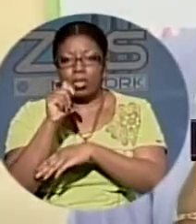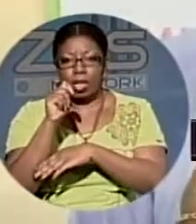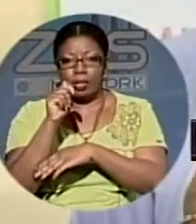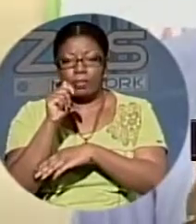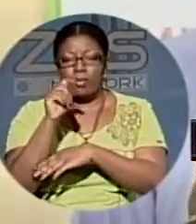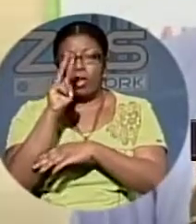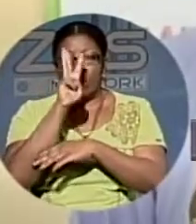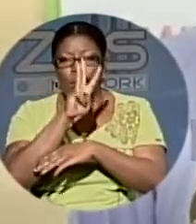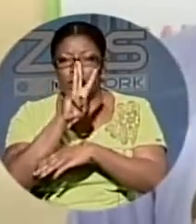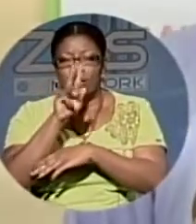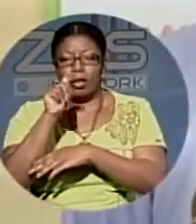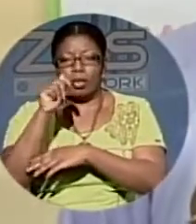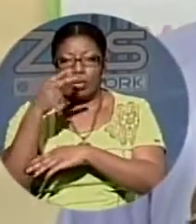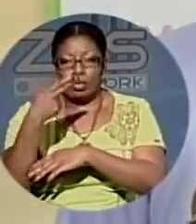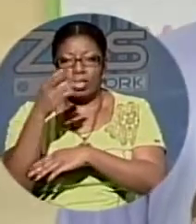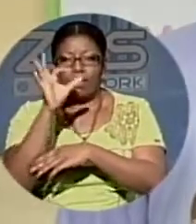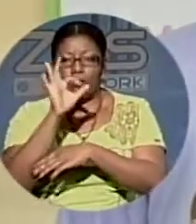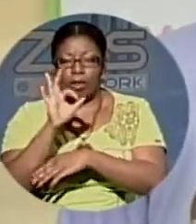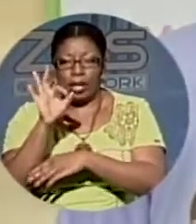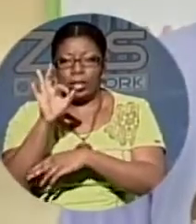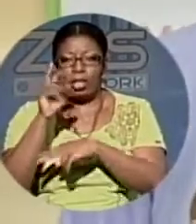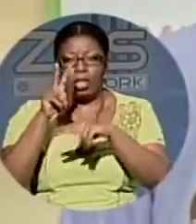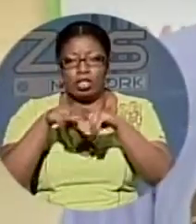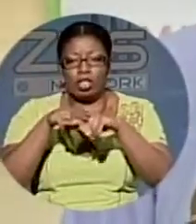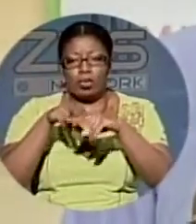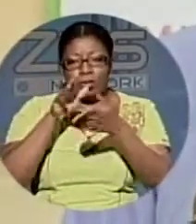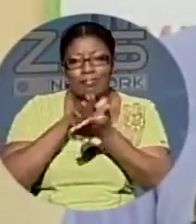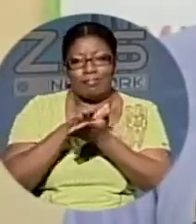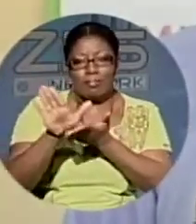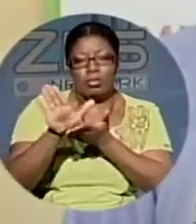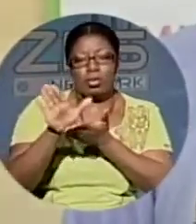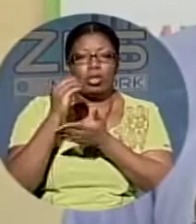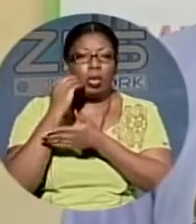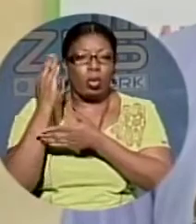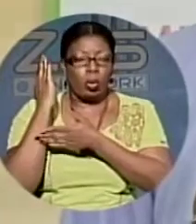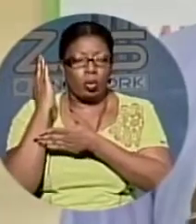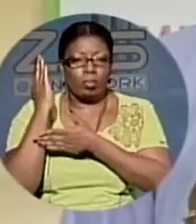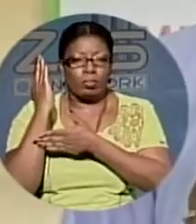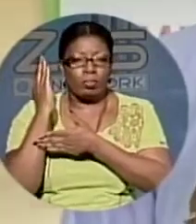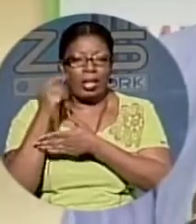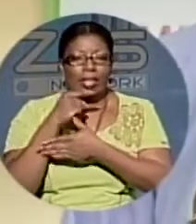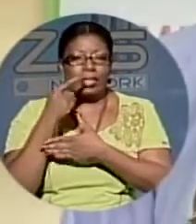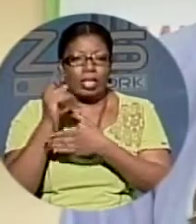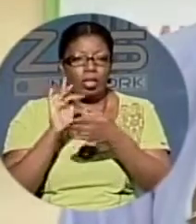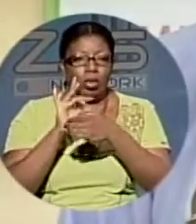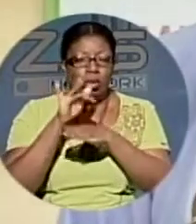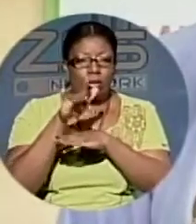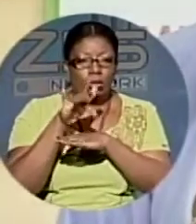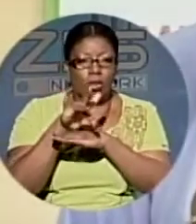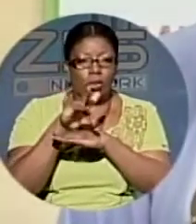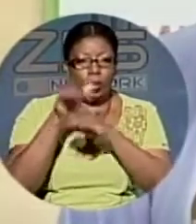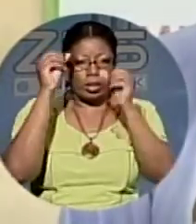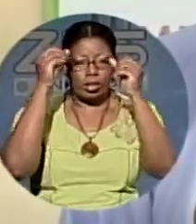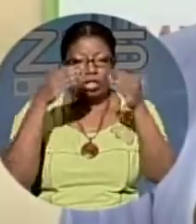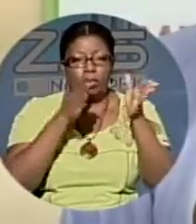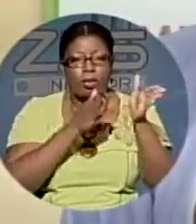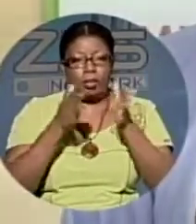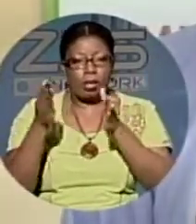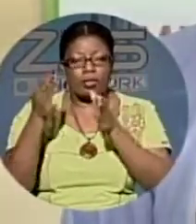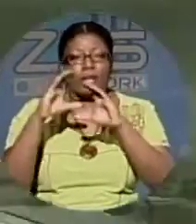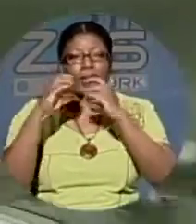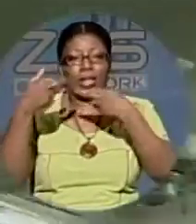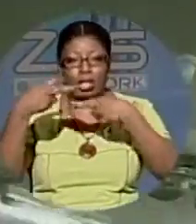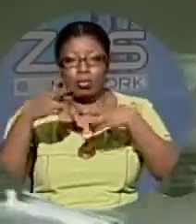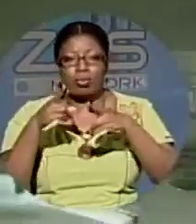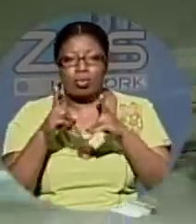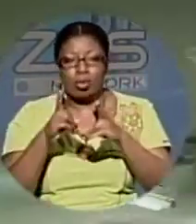Wednesday, Thursday, and Friday, students were dismissed a half day, and like I reported earlier, where the teachers used that time to prepare for the